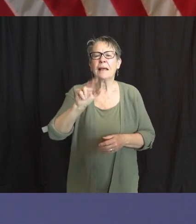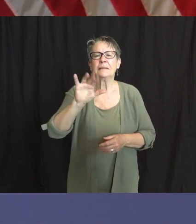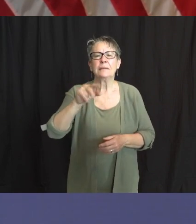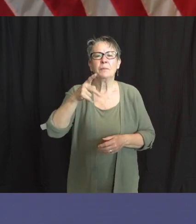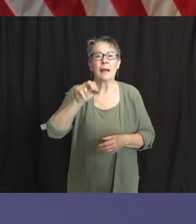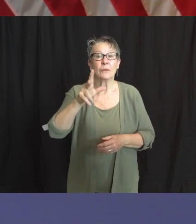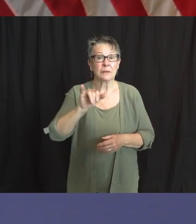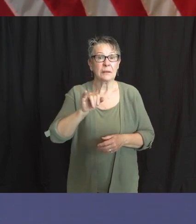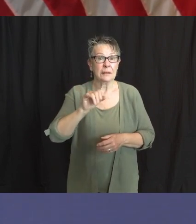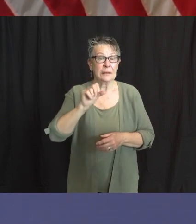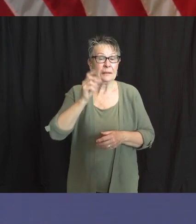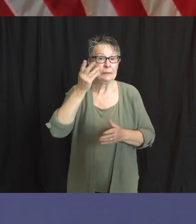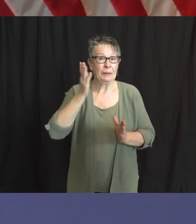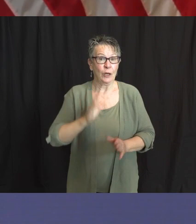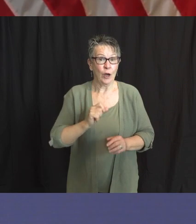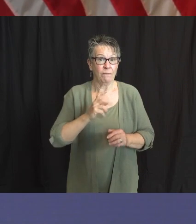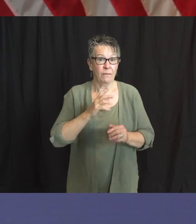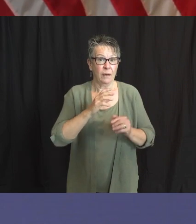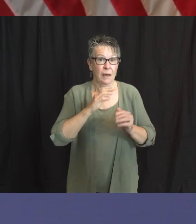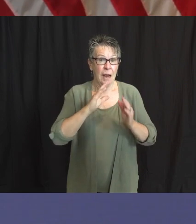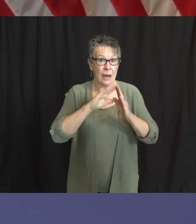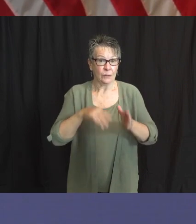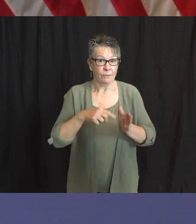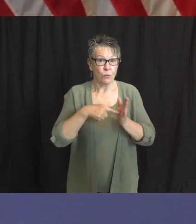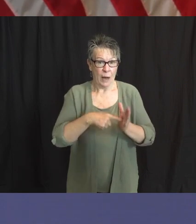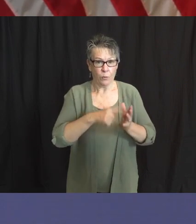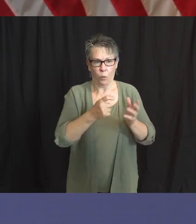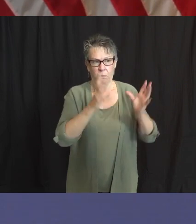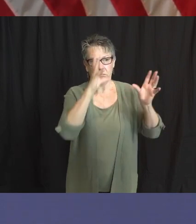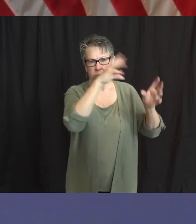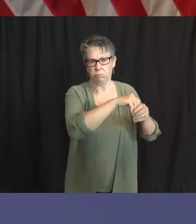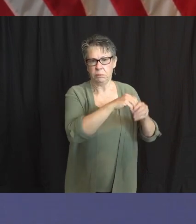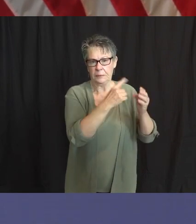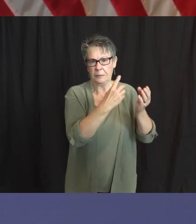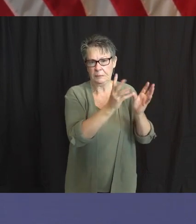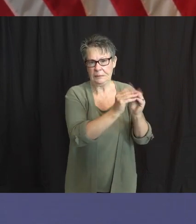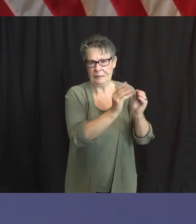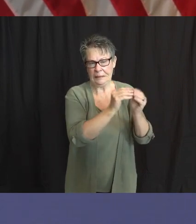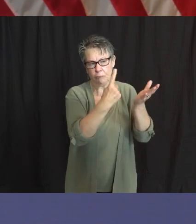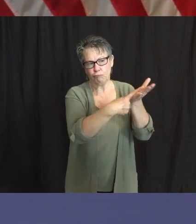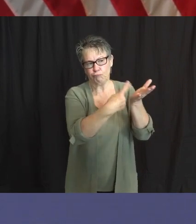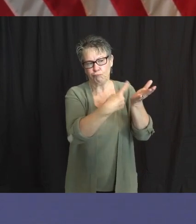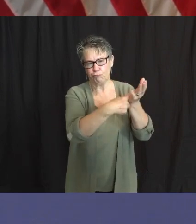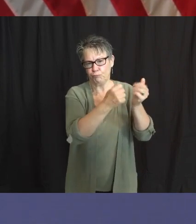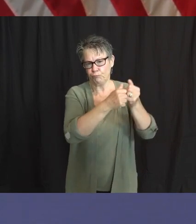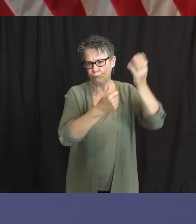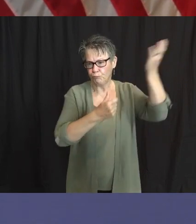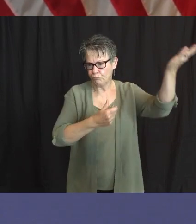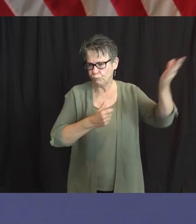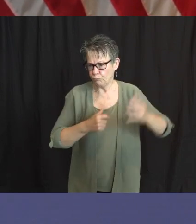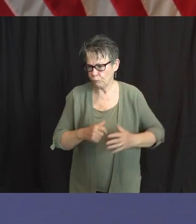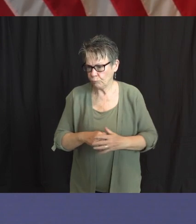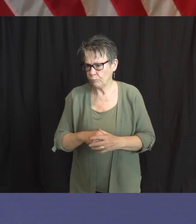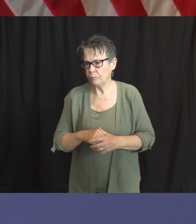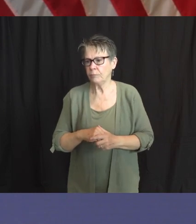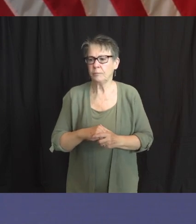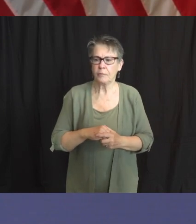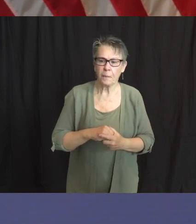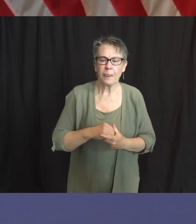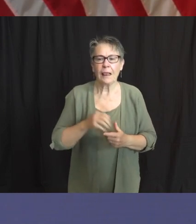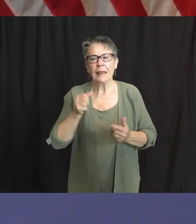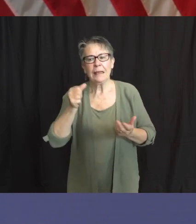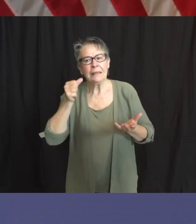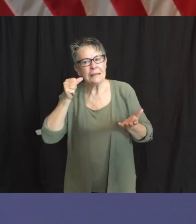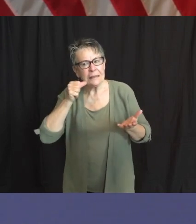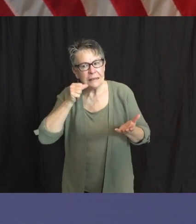a good conversation yesterday with a three-way with Andrew Cuomo and Ned Lamont to talk about our regional approach in